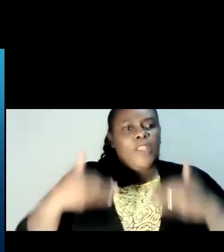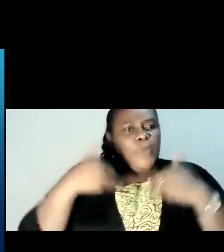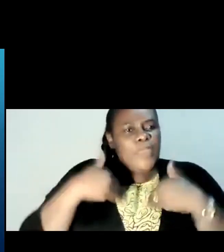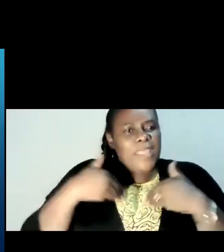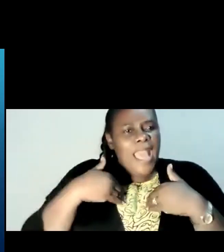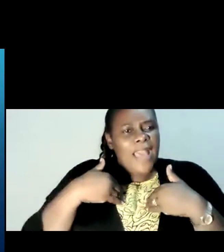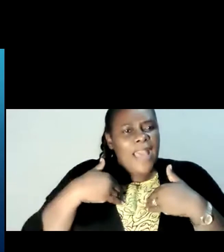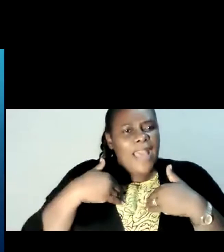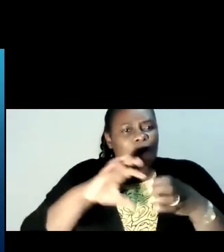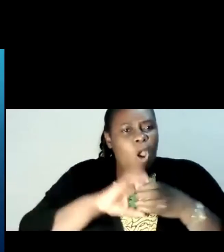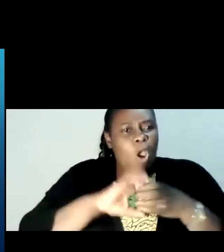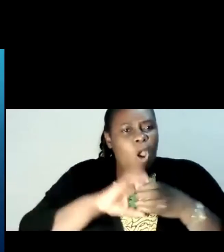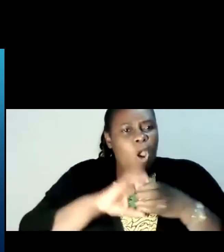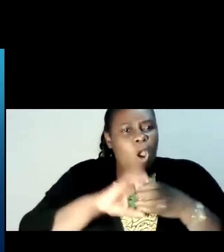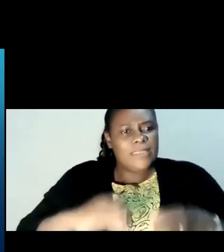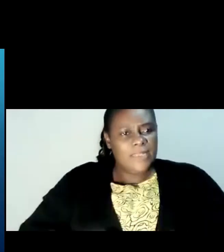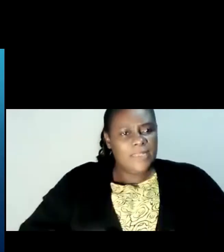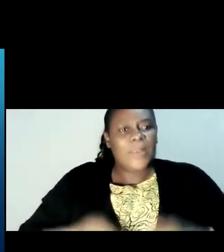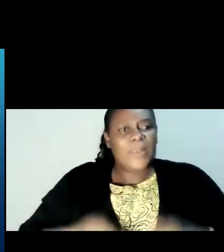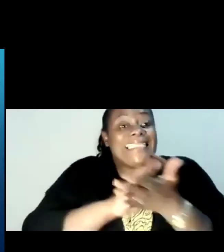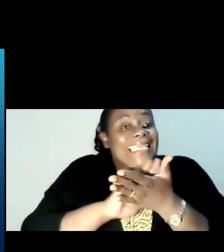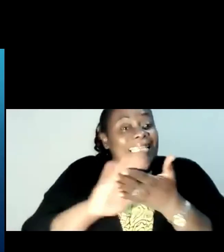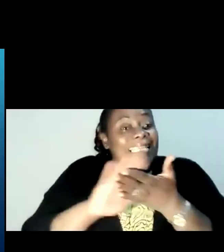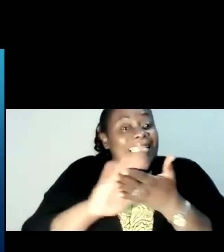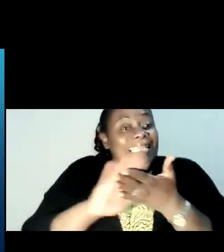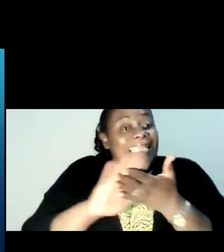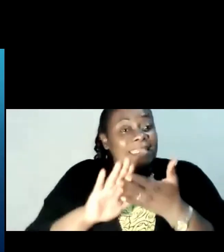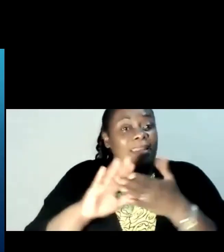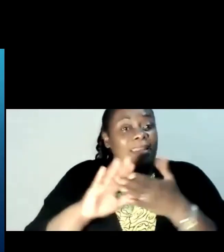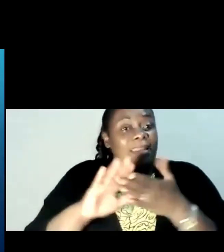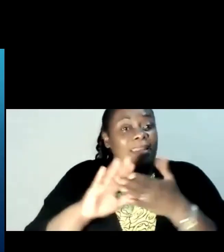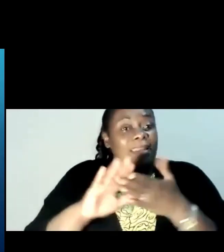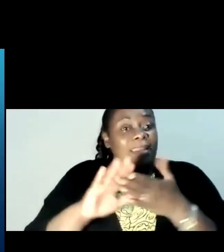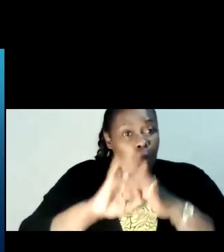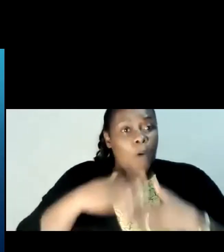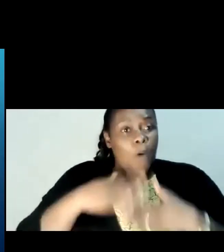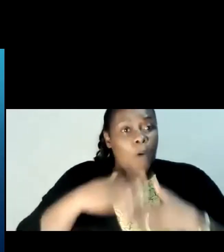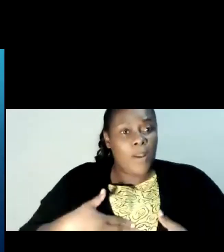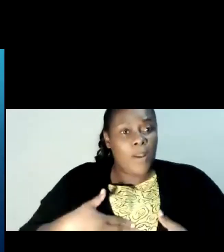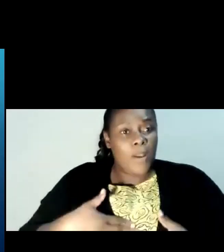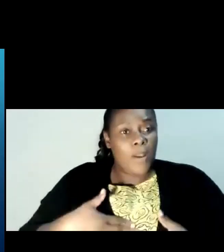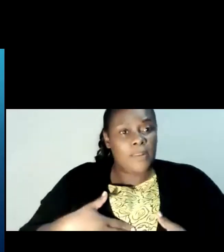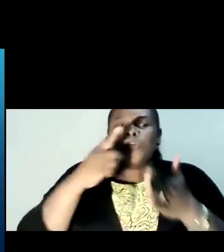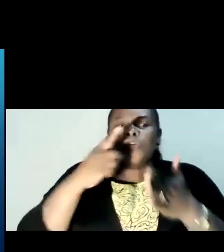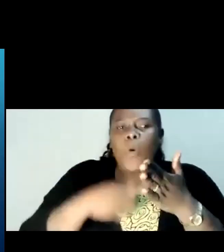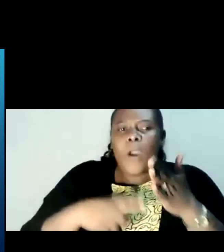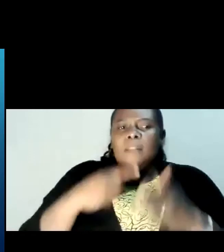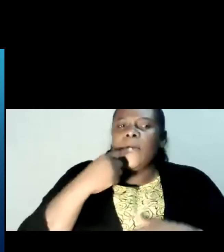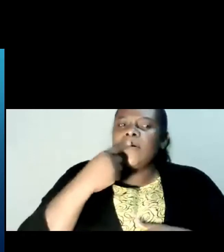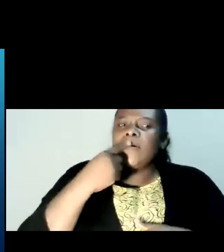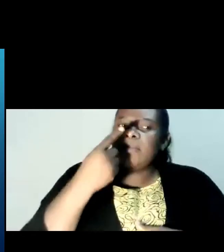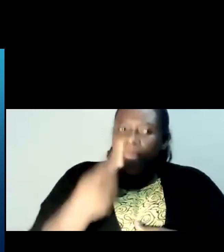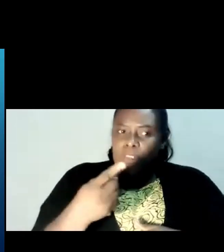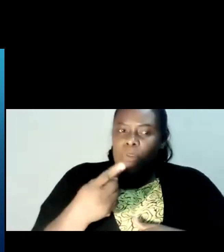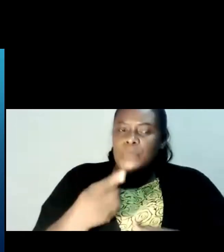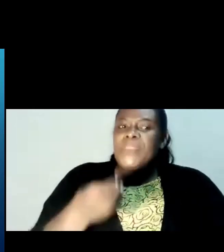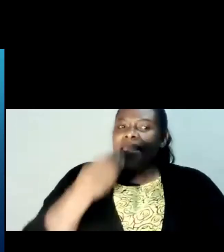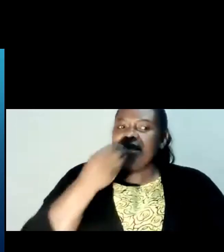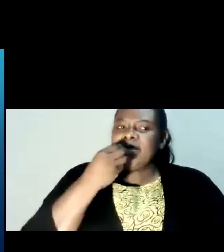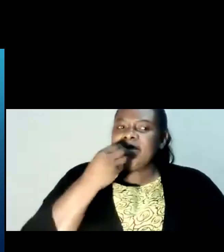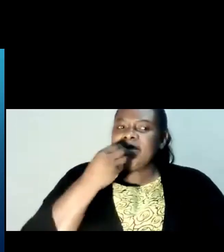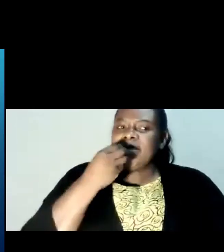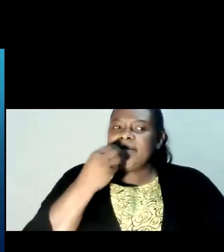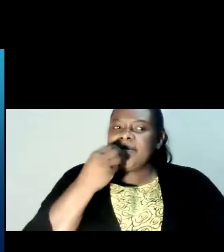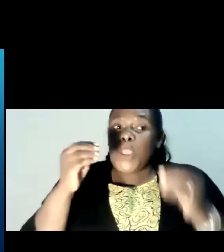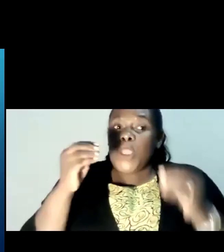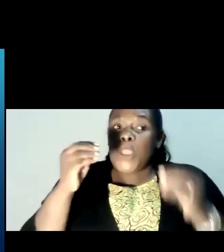What I would recommend is eating a diet that has a lot of vegetables, as I mentioned before,